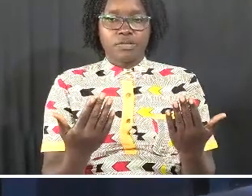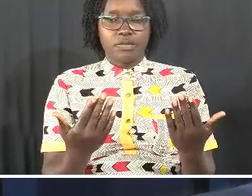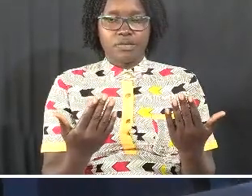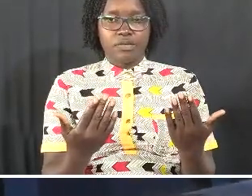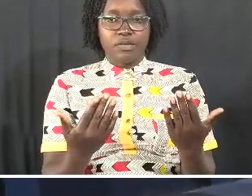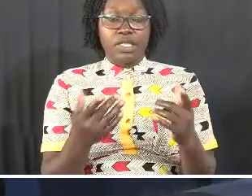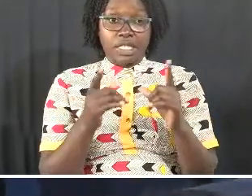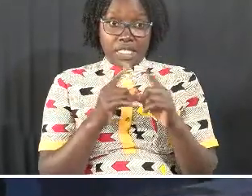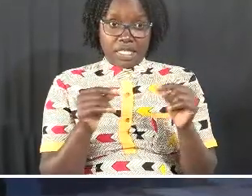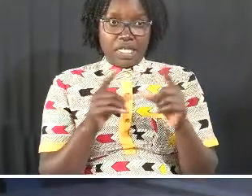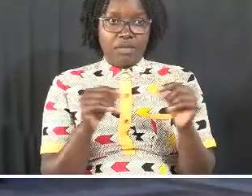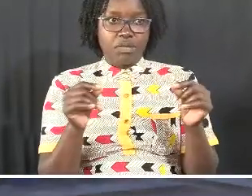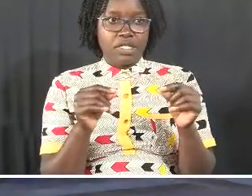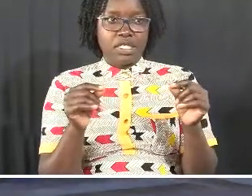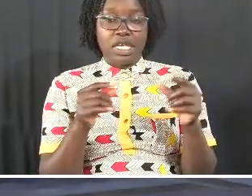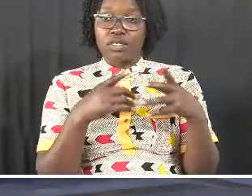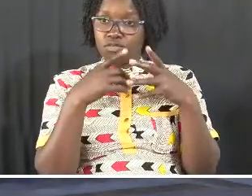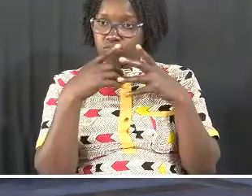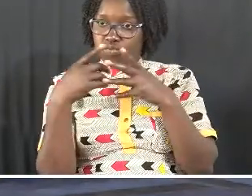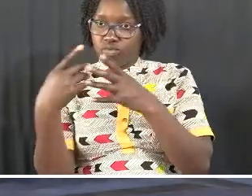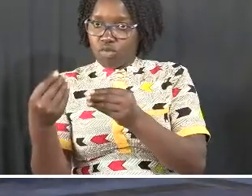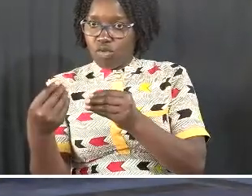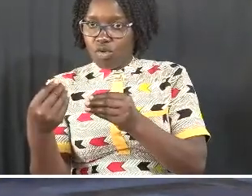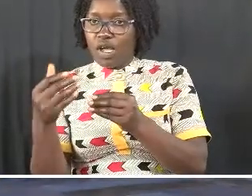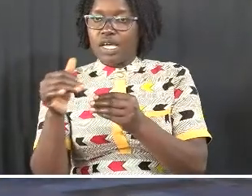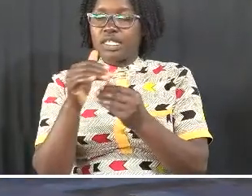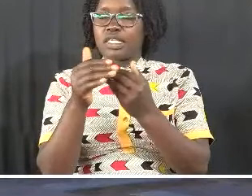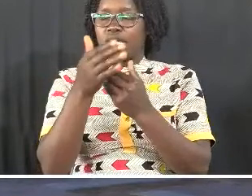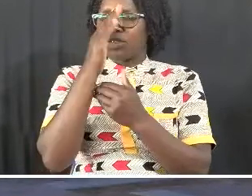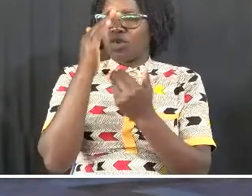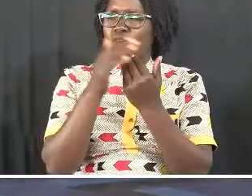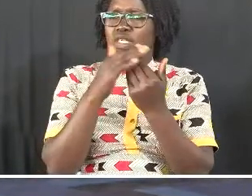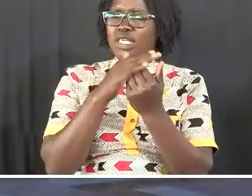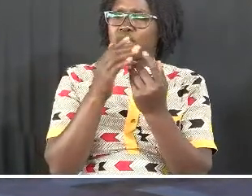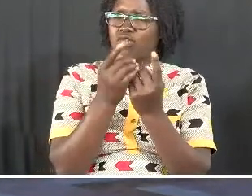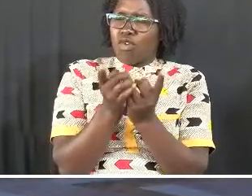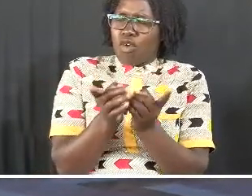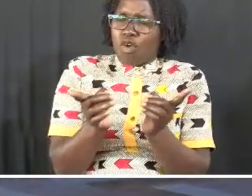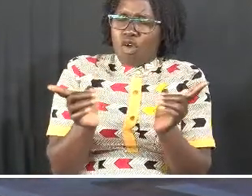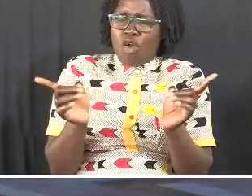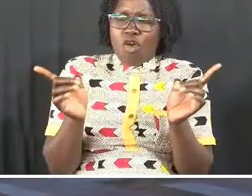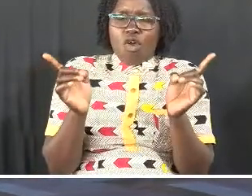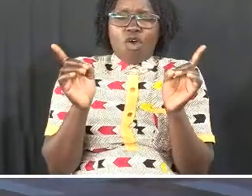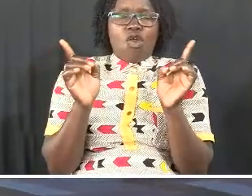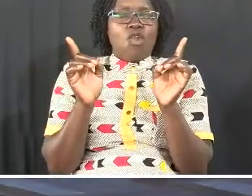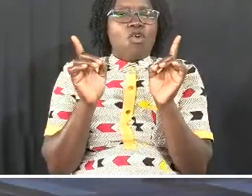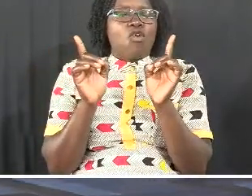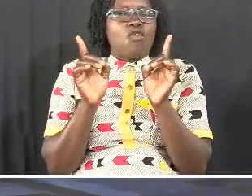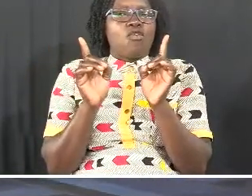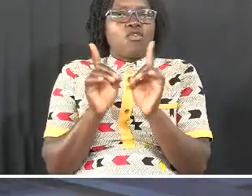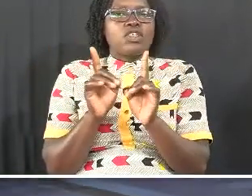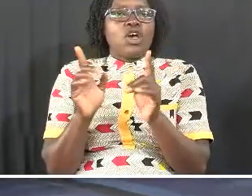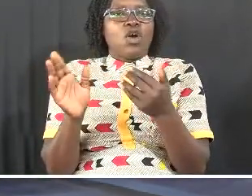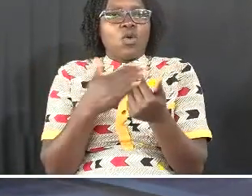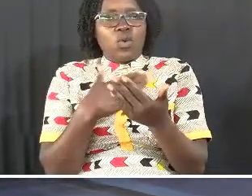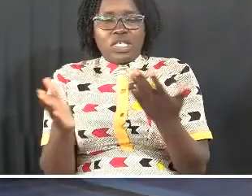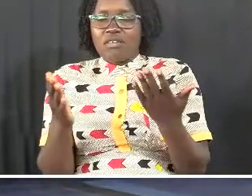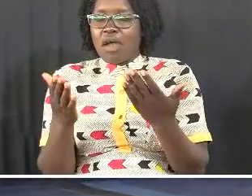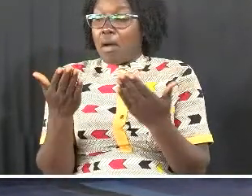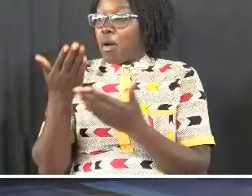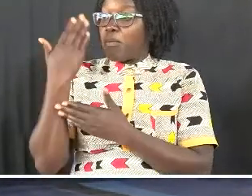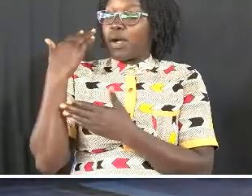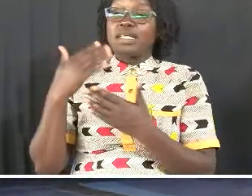That message has given me hope that God cares for all of us, irrespective of what our past has